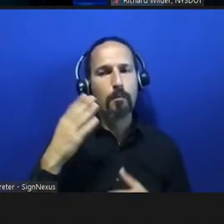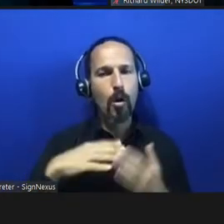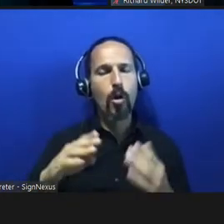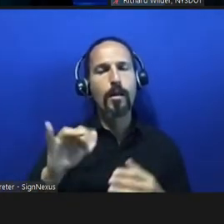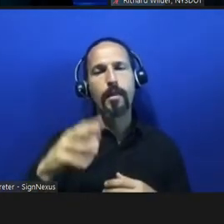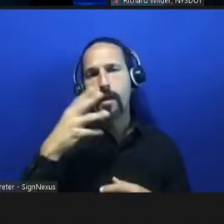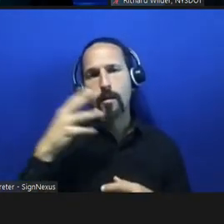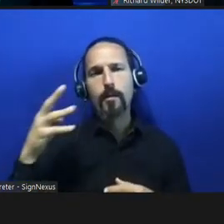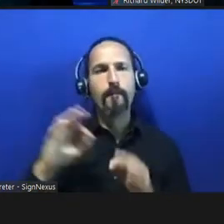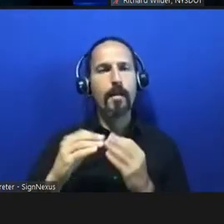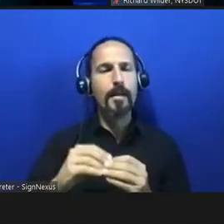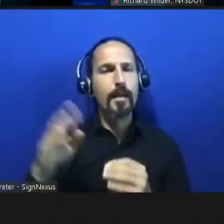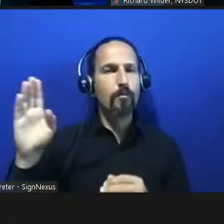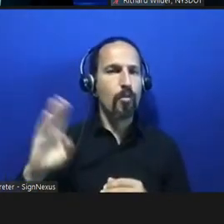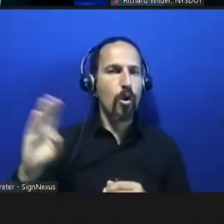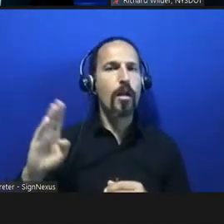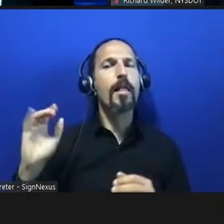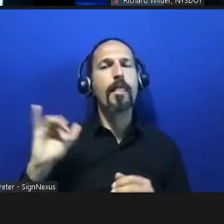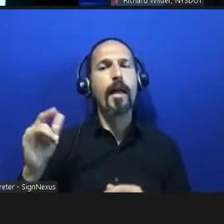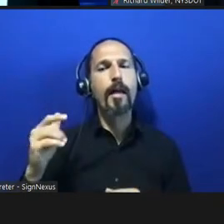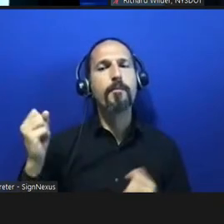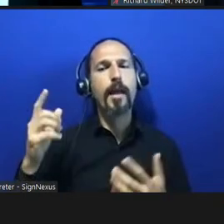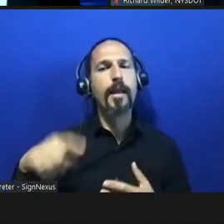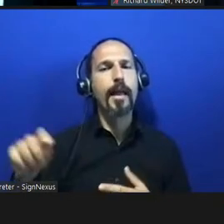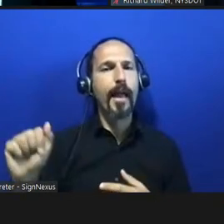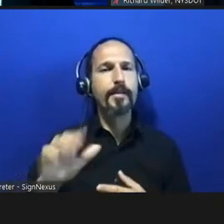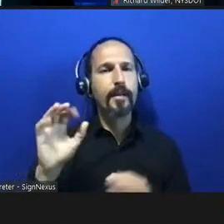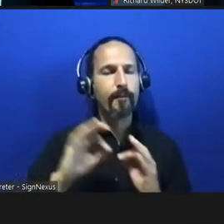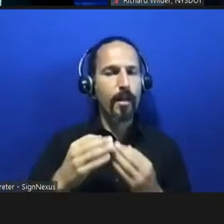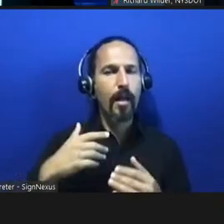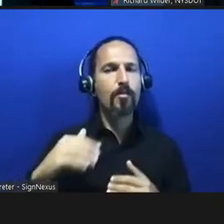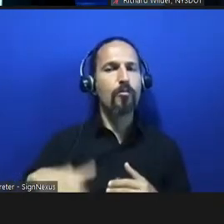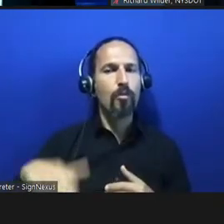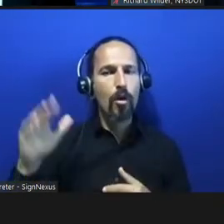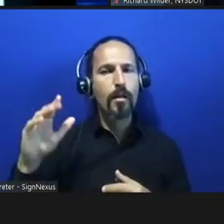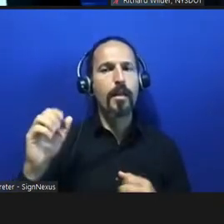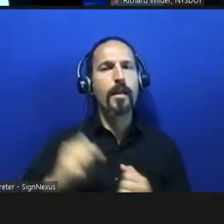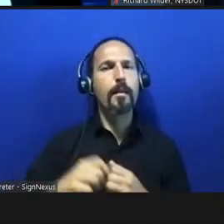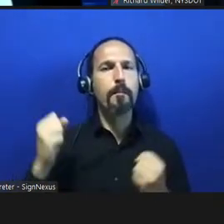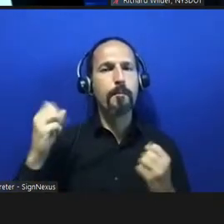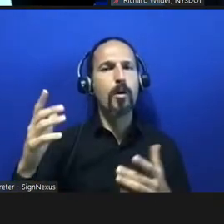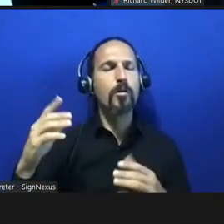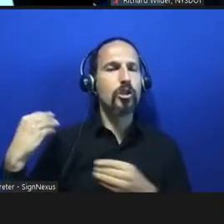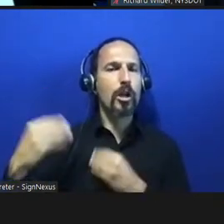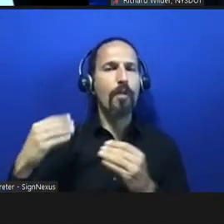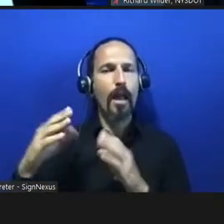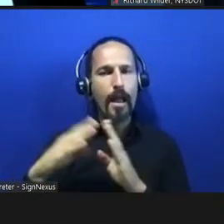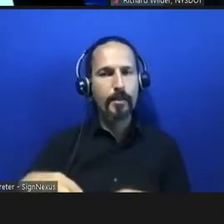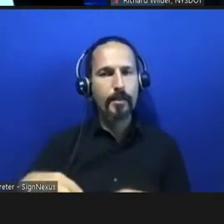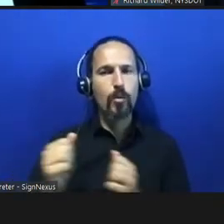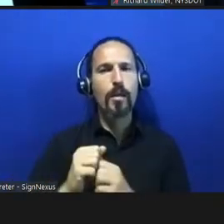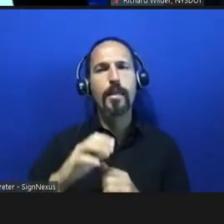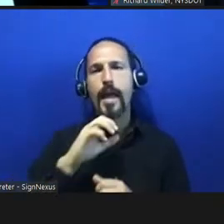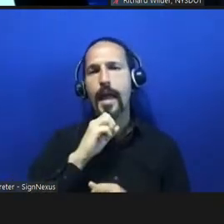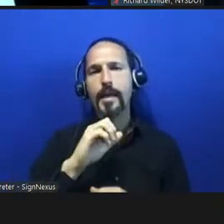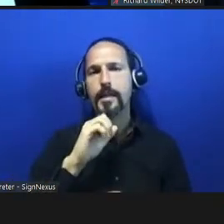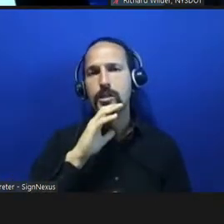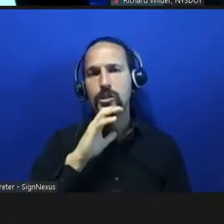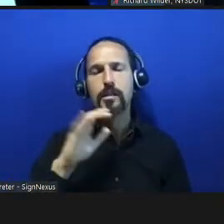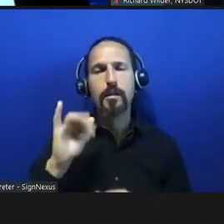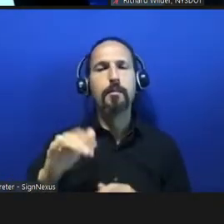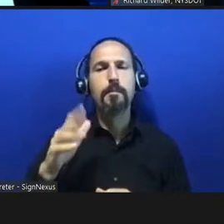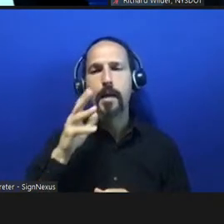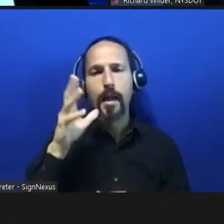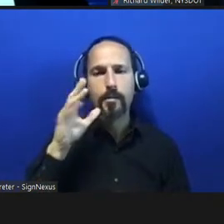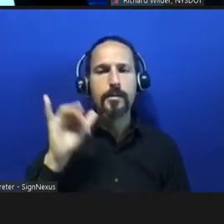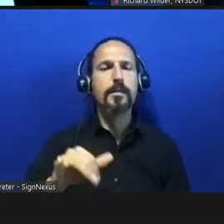immigrant family in Brooklyn like many Asian families I grew up and still live in a multi-generational household with aging parents and elderly